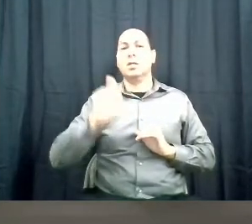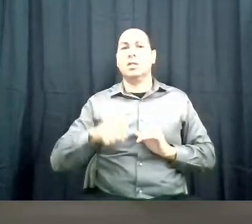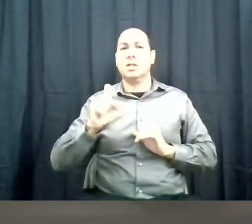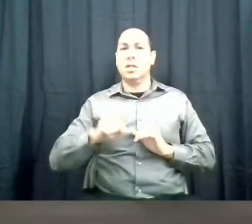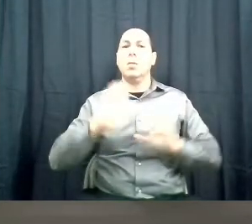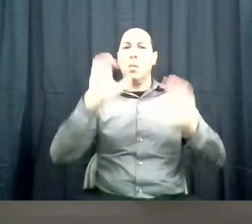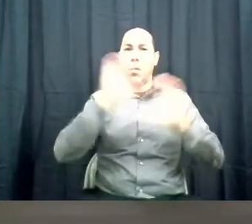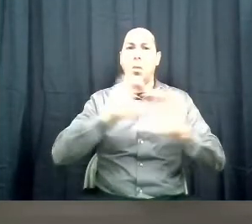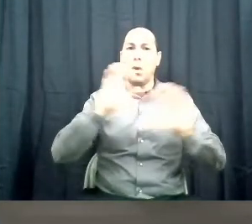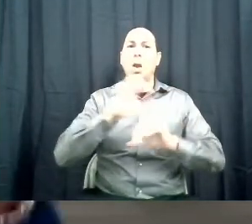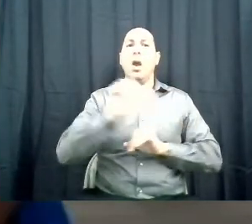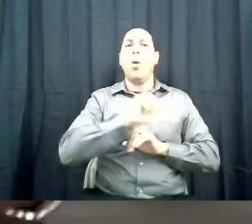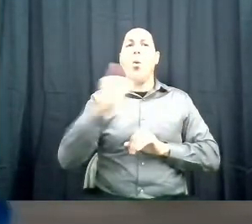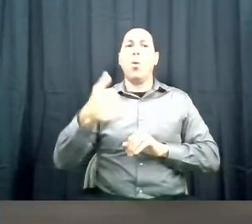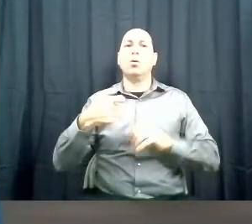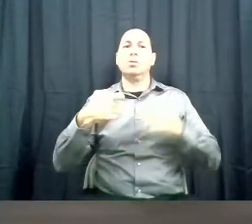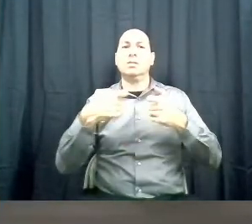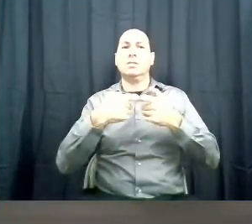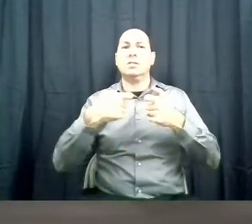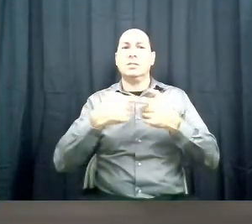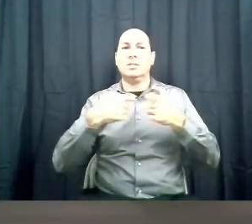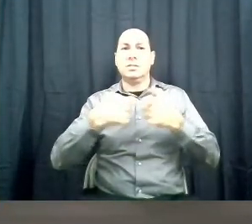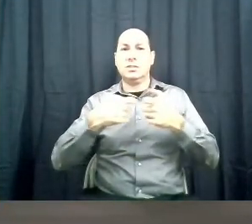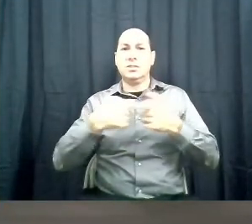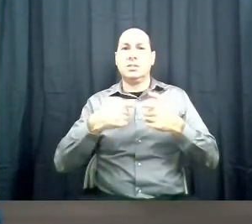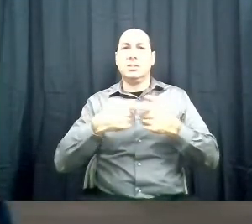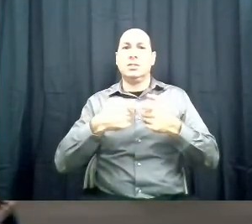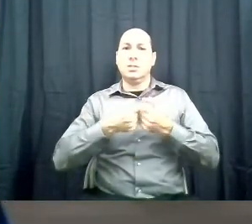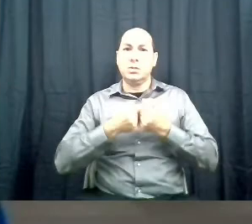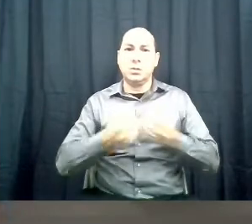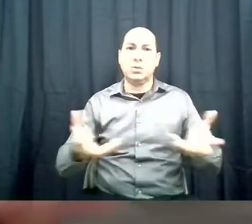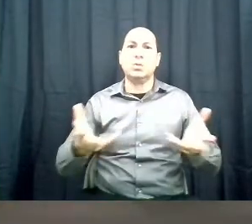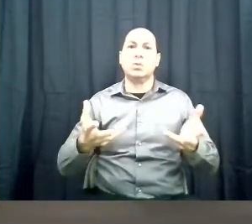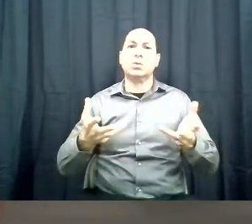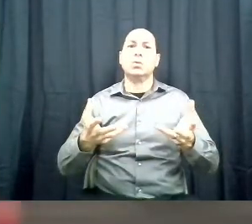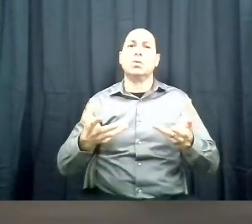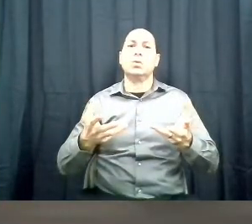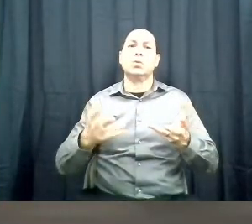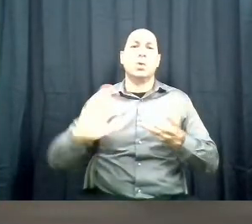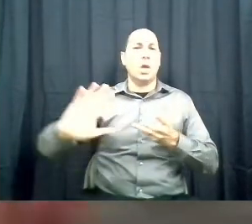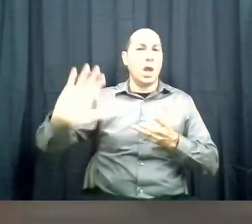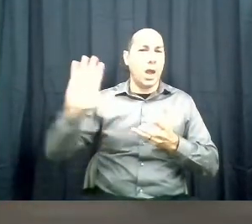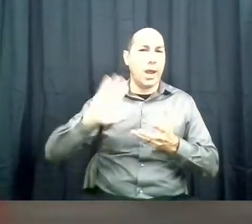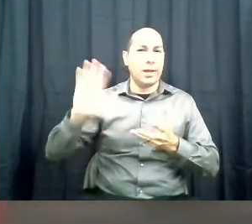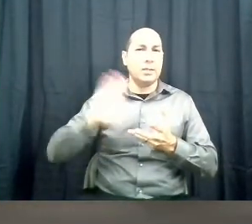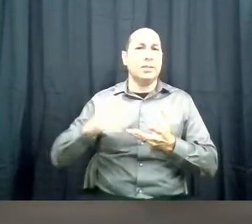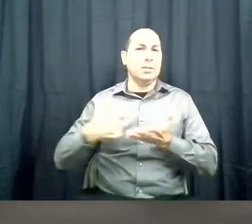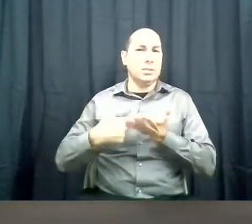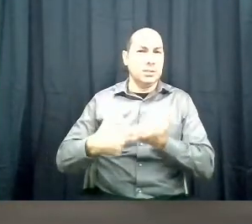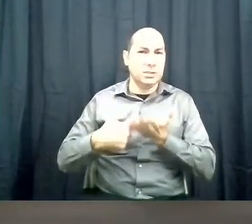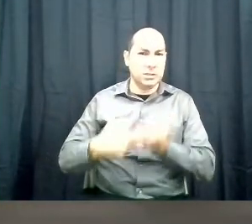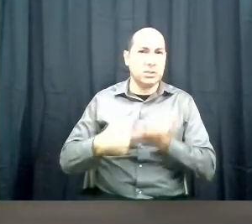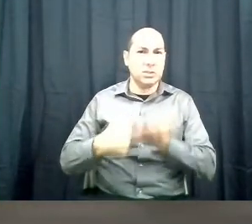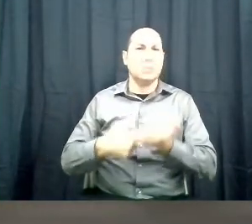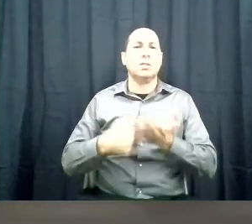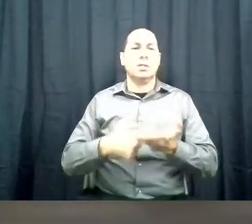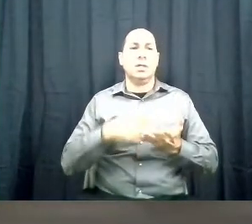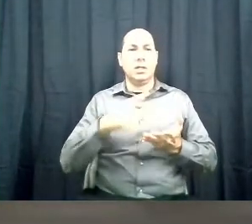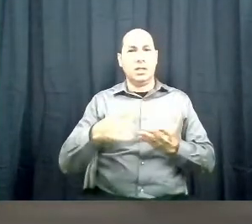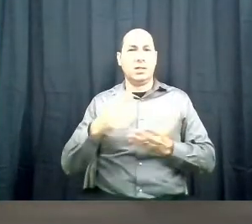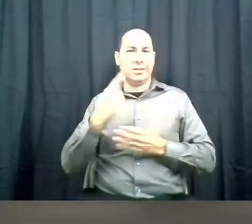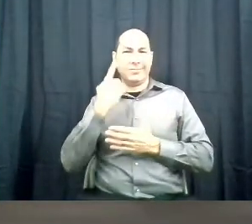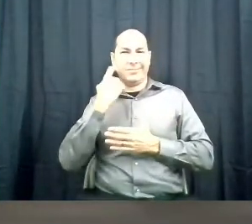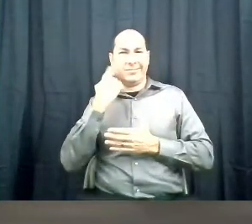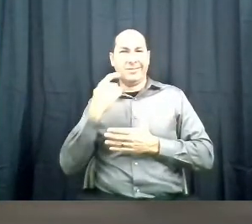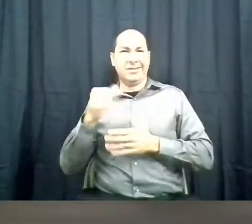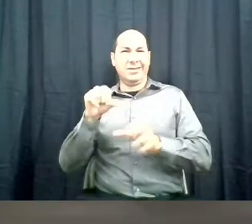competitively and transparently, not unlike the contract that we discussed and the efforts we discussed during the PREPA fuel contract earlier today. And